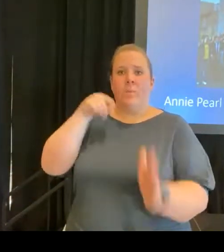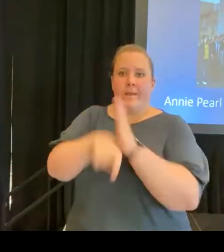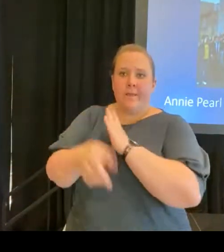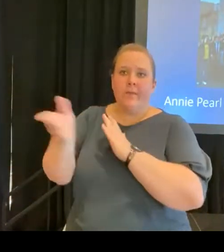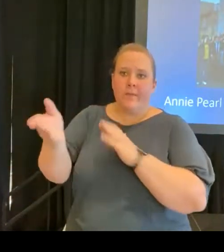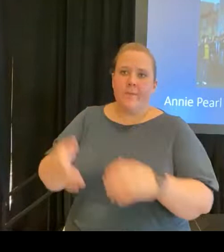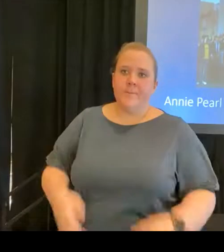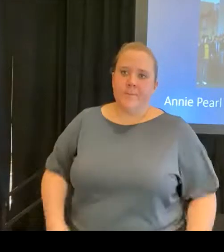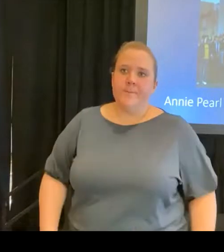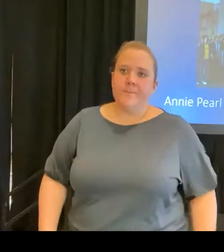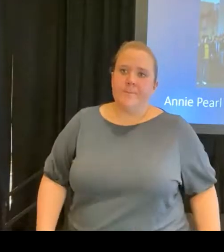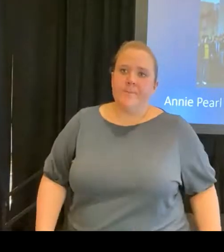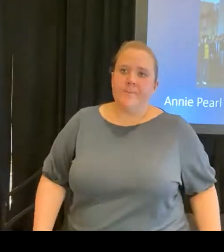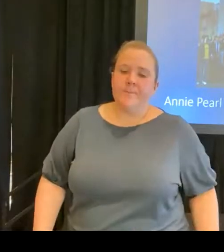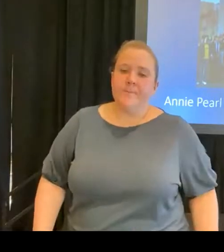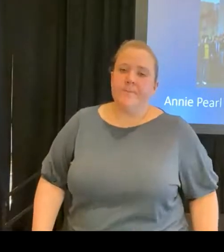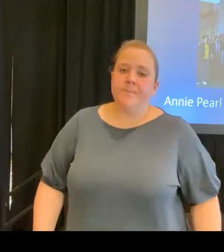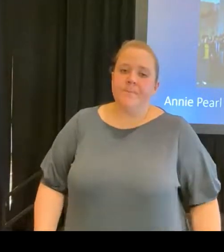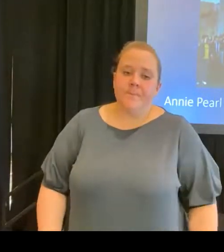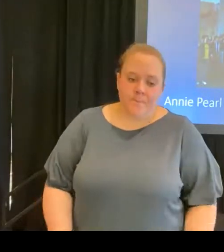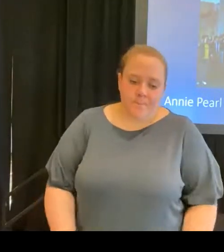him.